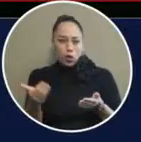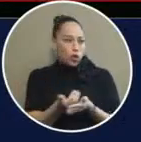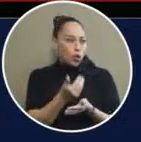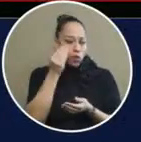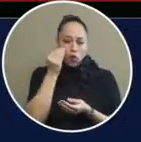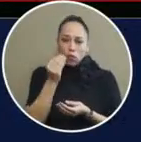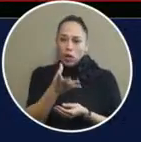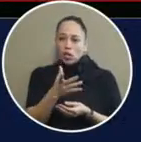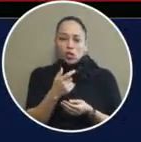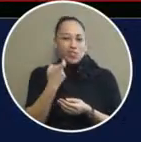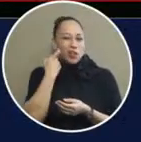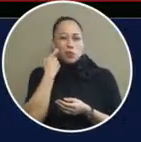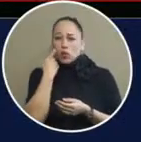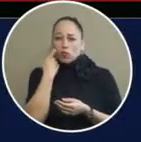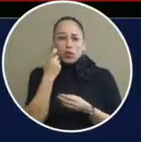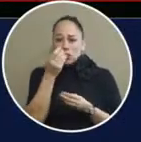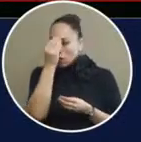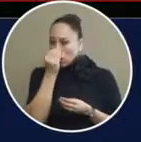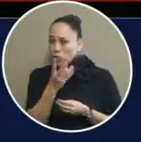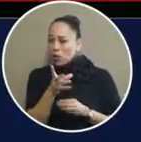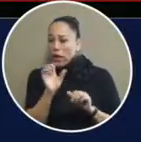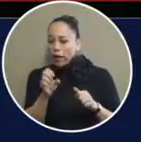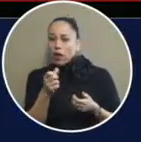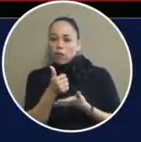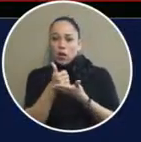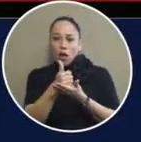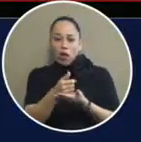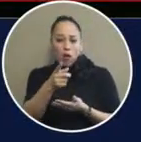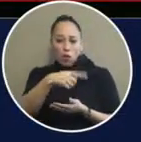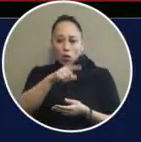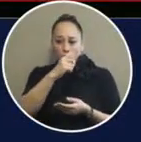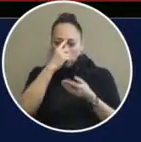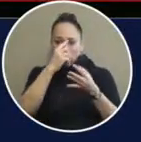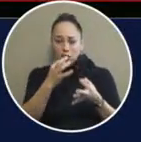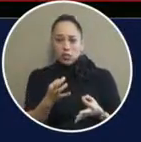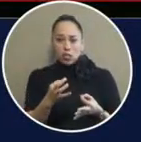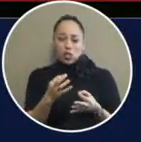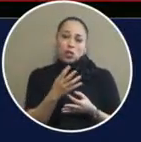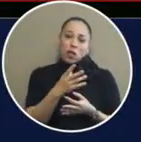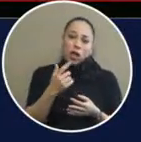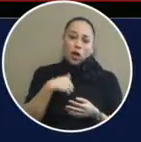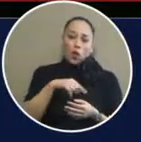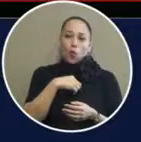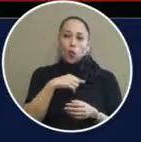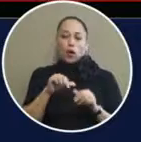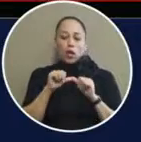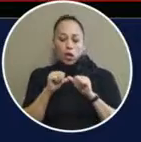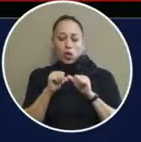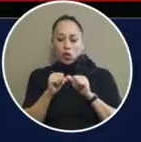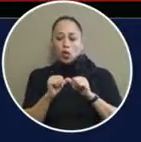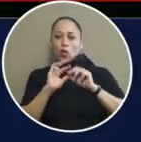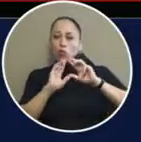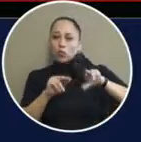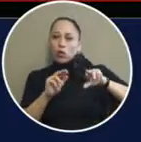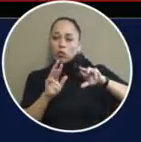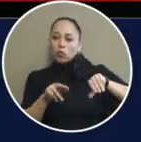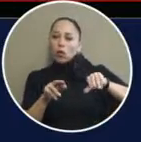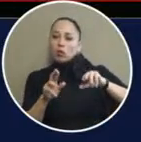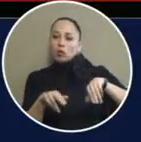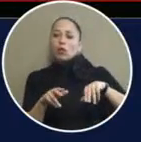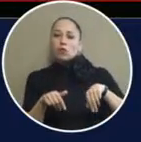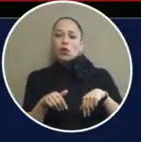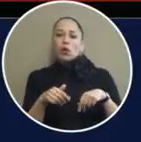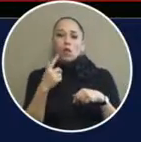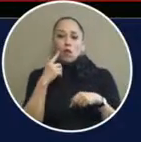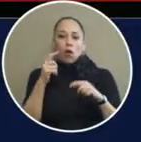you the latest information so that it can be helpful in the decisions that you make as we continue to respond to